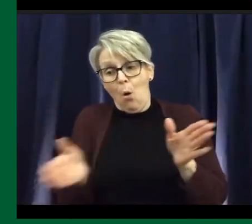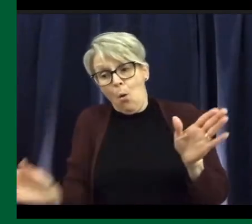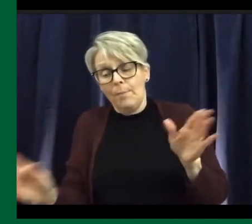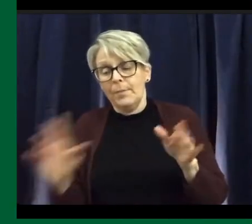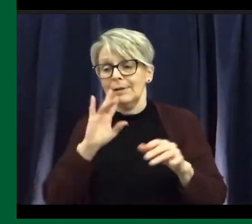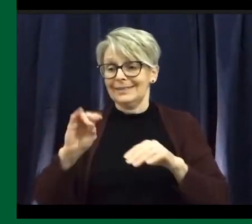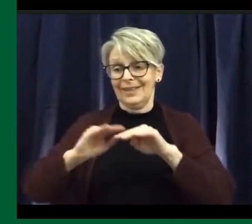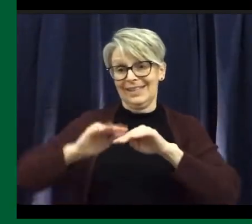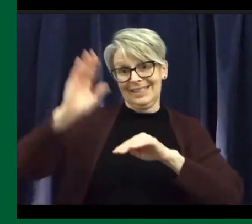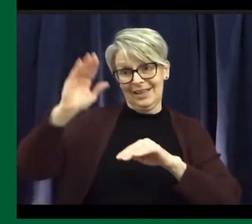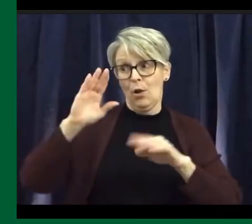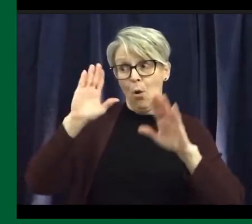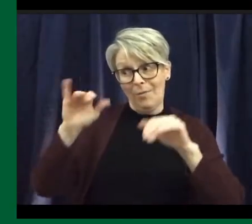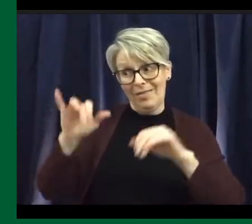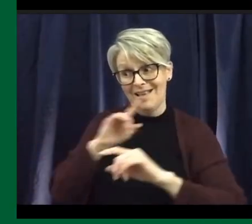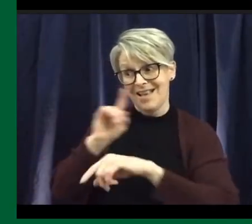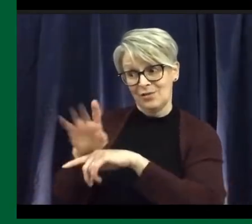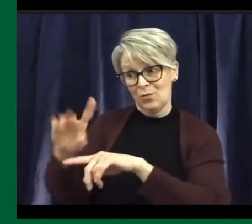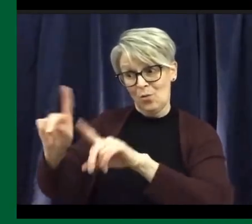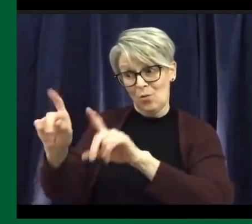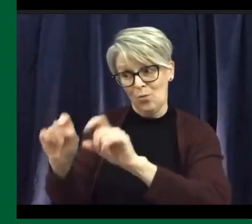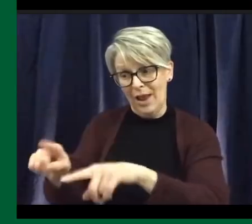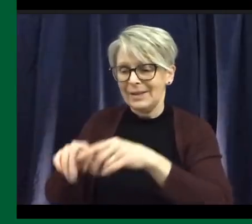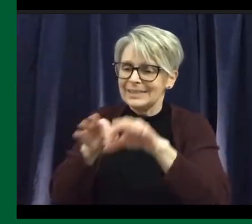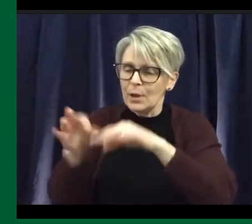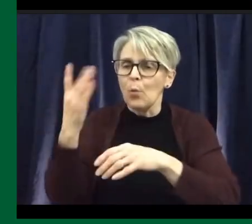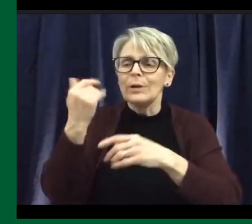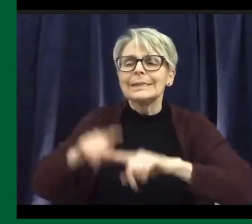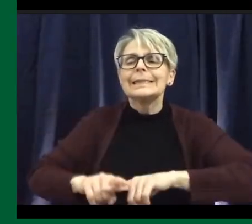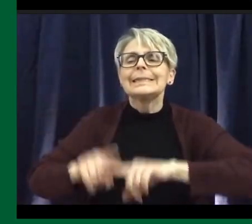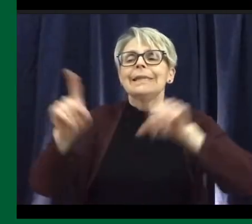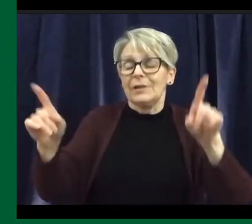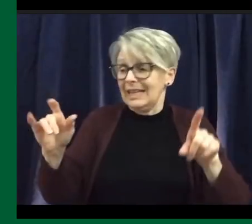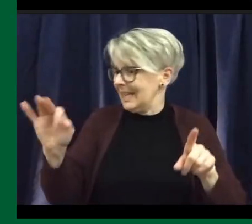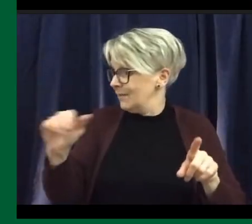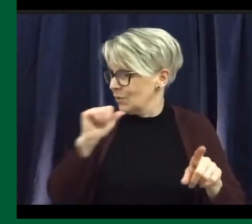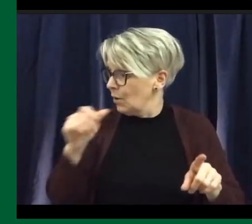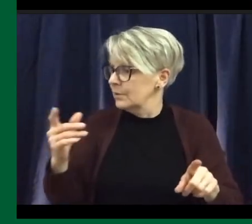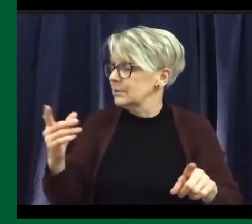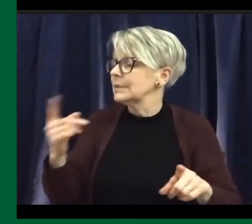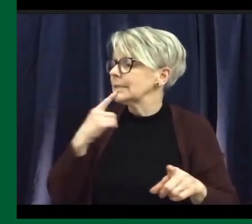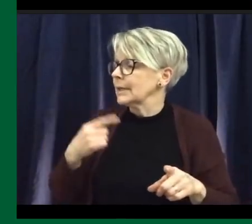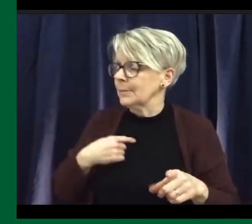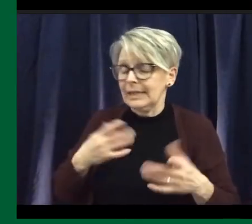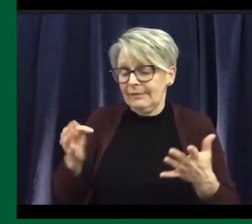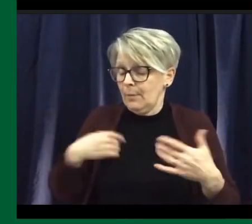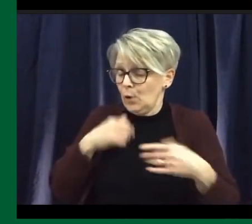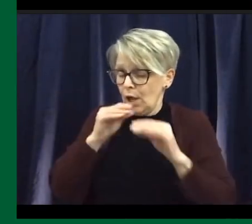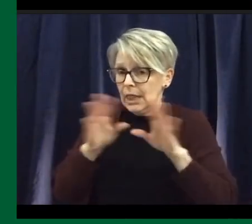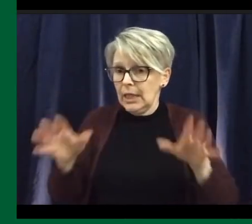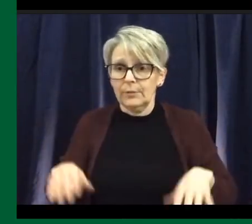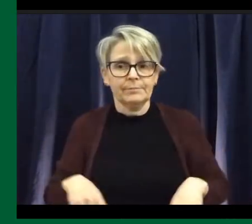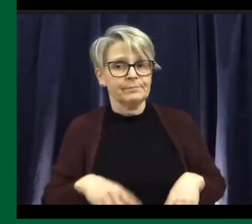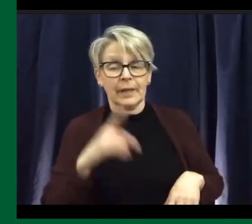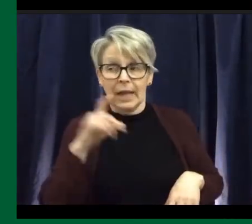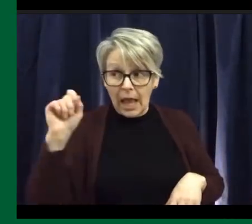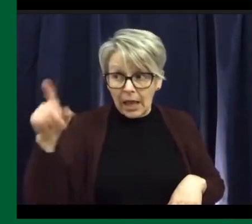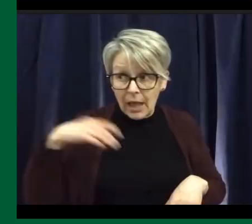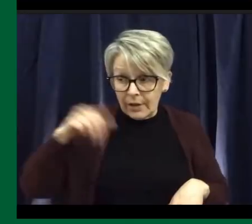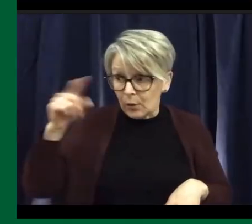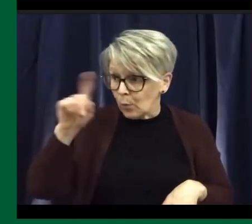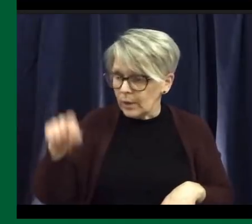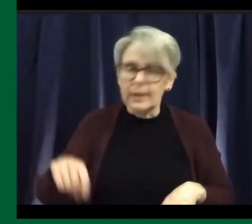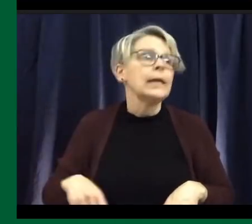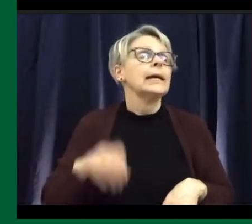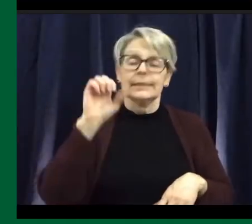that hopefully will answer your question, but explain the difference, but if I haven't done that, please tell me. Lara, do you have another question? Yes, I do.